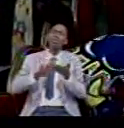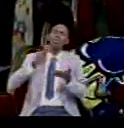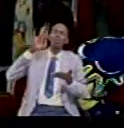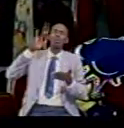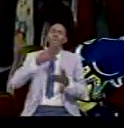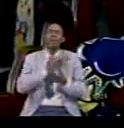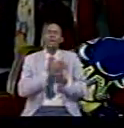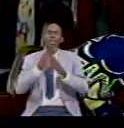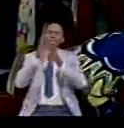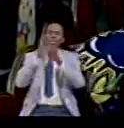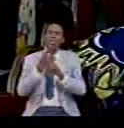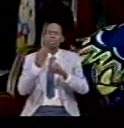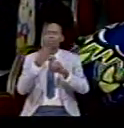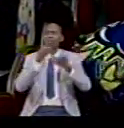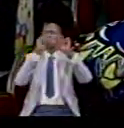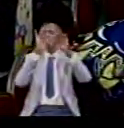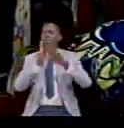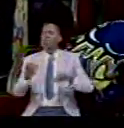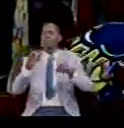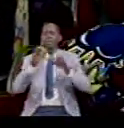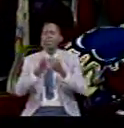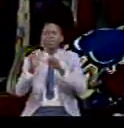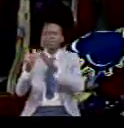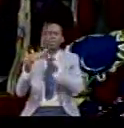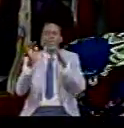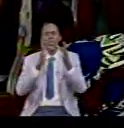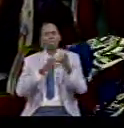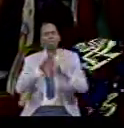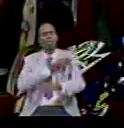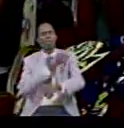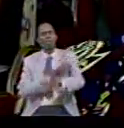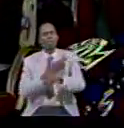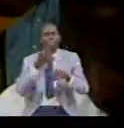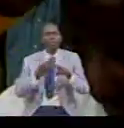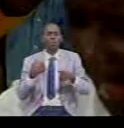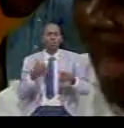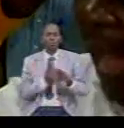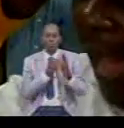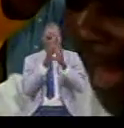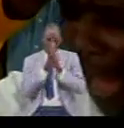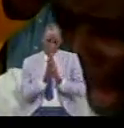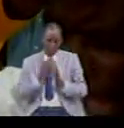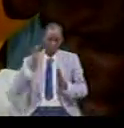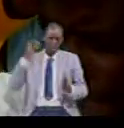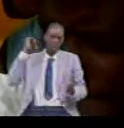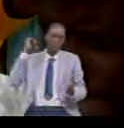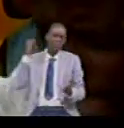receive the blessing. In Jesus' mighty name we pray.